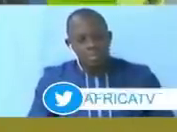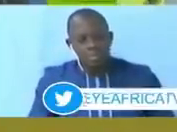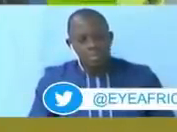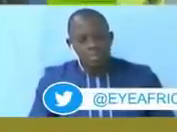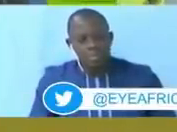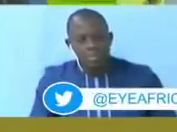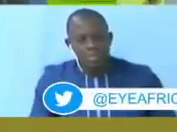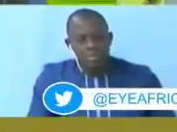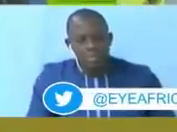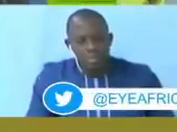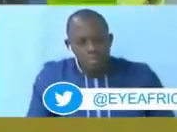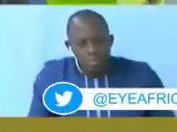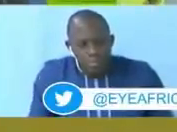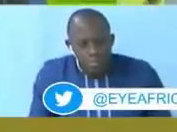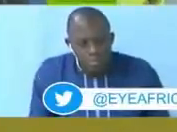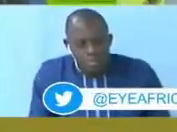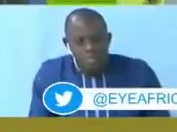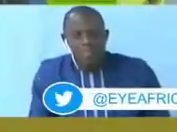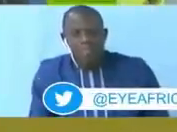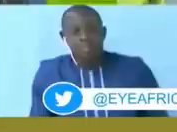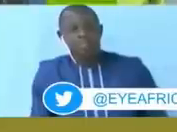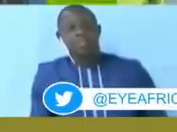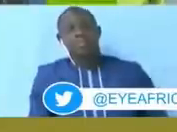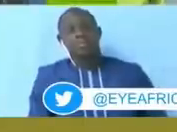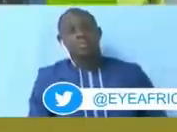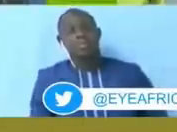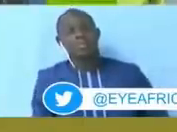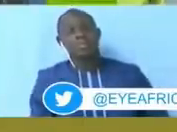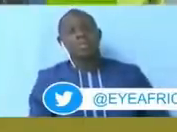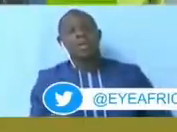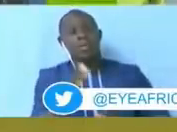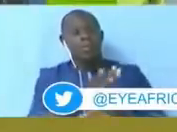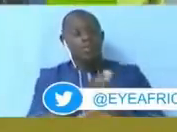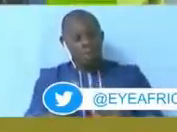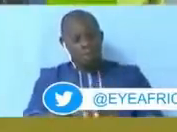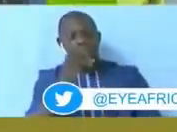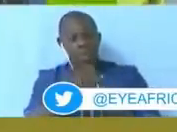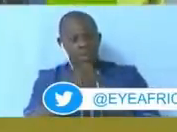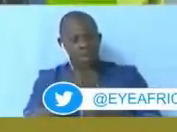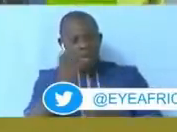them that whoever produces those. In fact, the doctors ended up not coming to court.